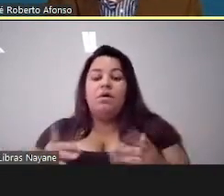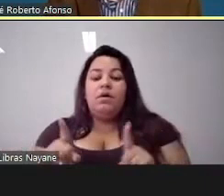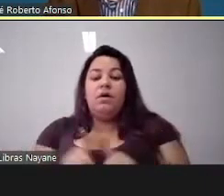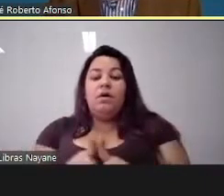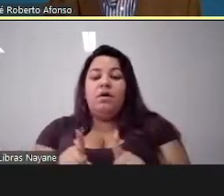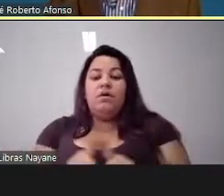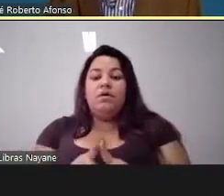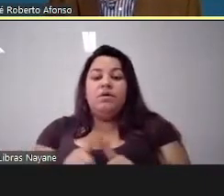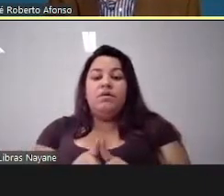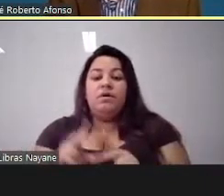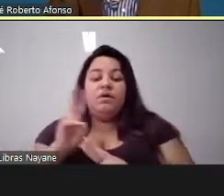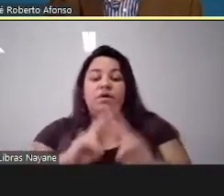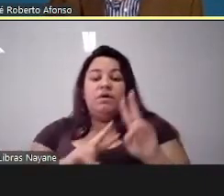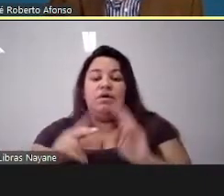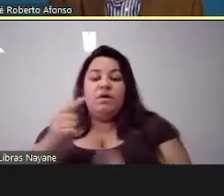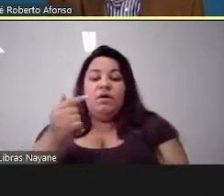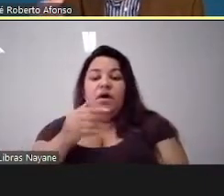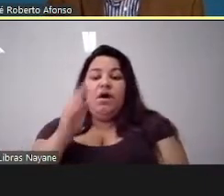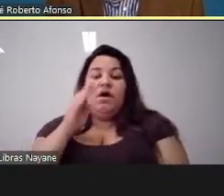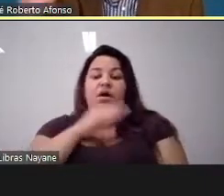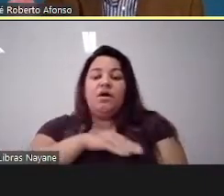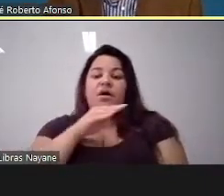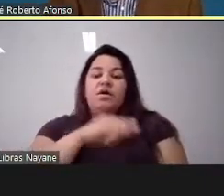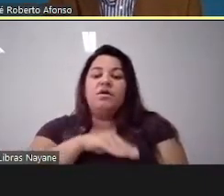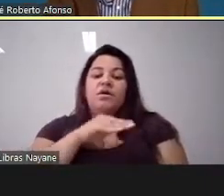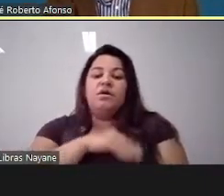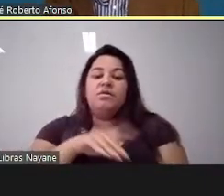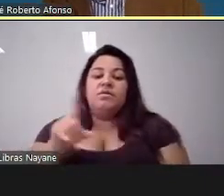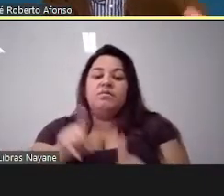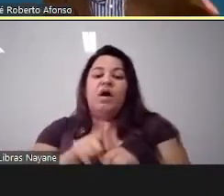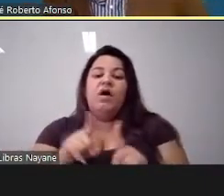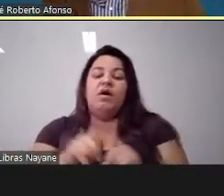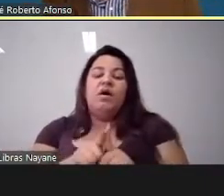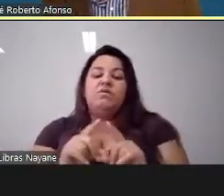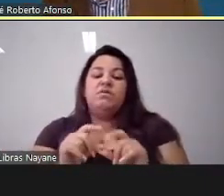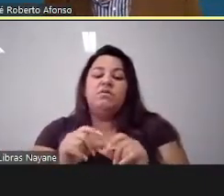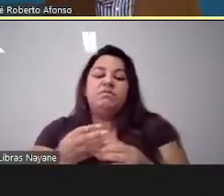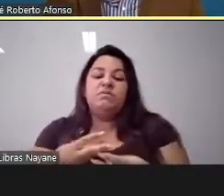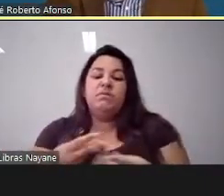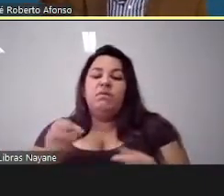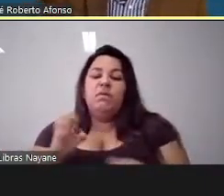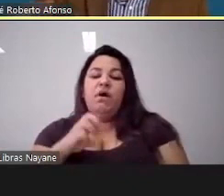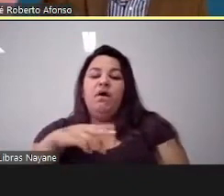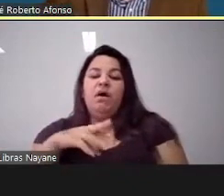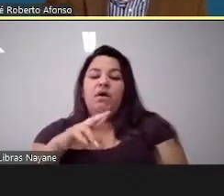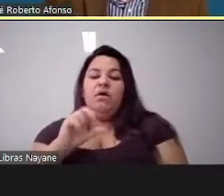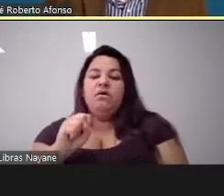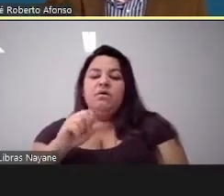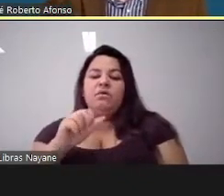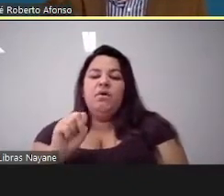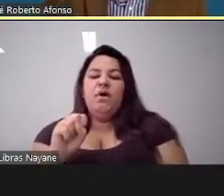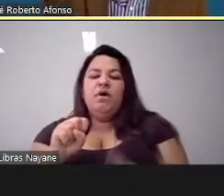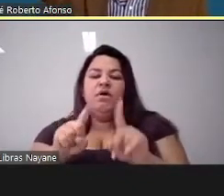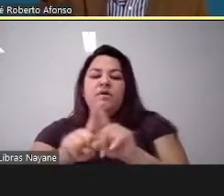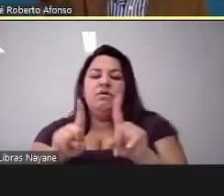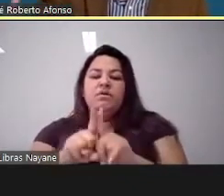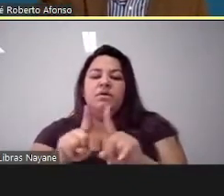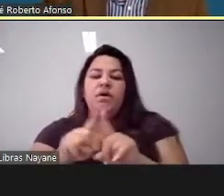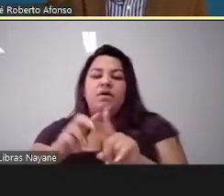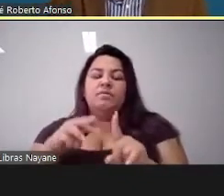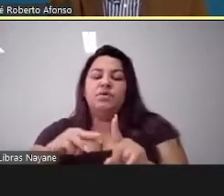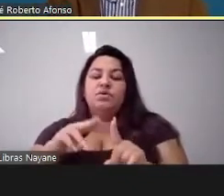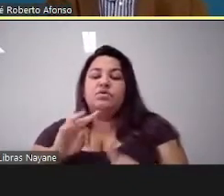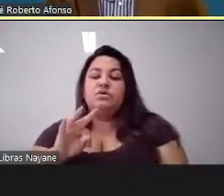the pyramid. In Brazil, it's visible. We have a concentration of income with